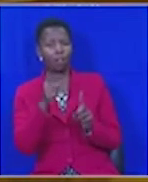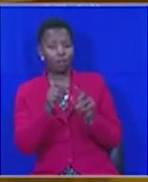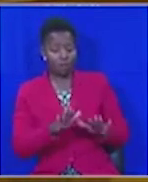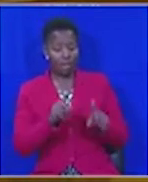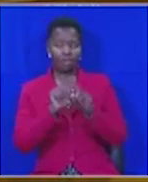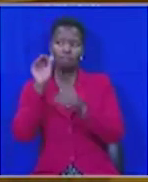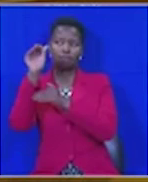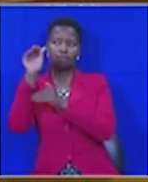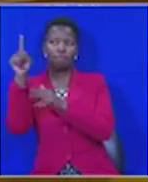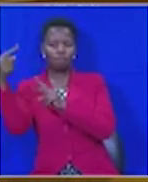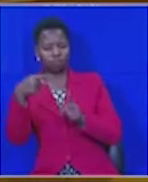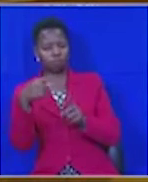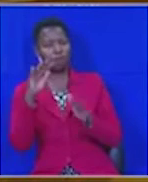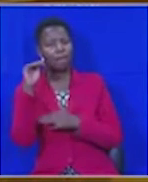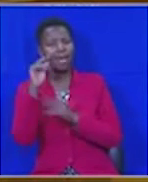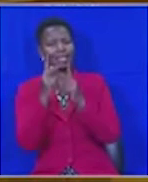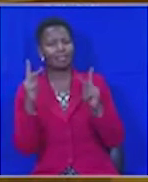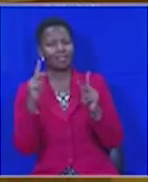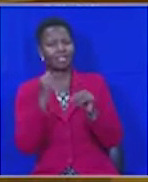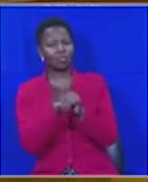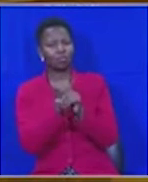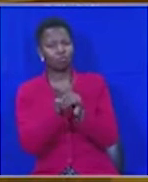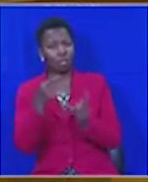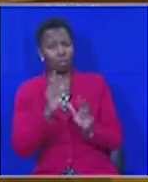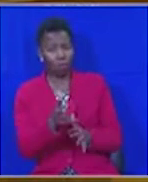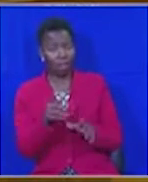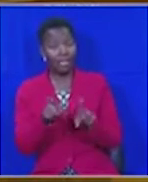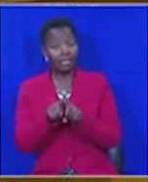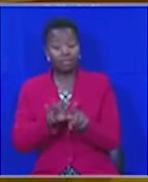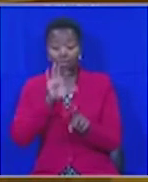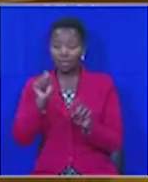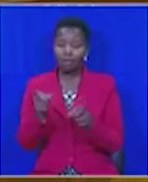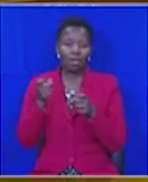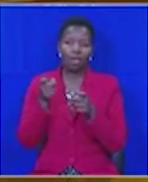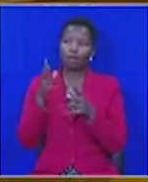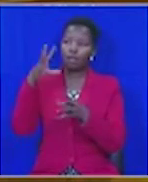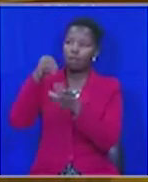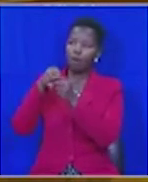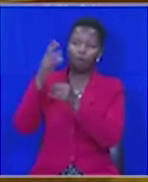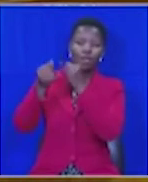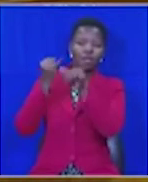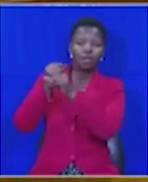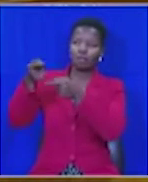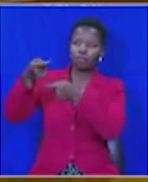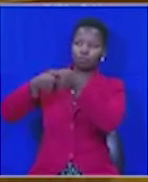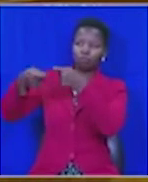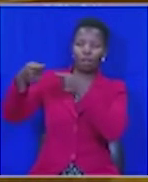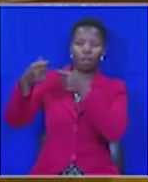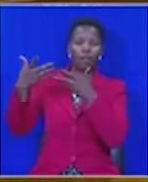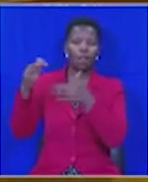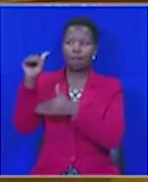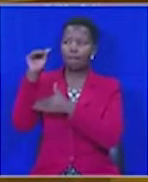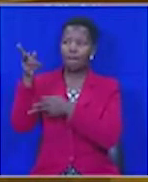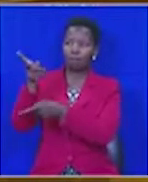foreign jurisdictions, and South Africa will struggle undertaking international trade as foreign correspondent banks will